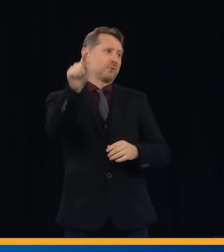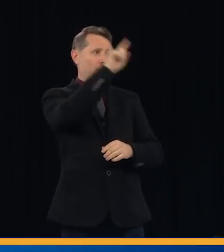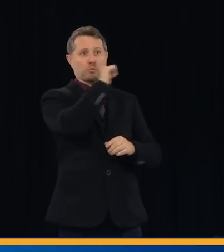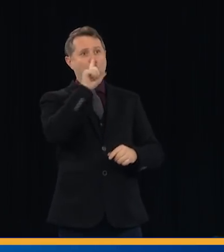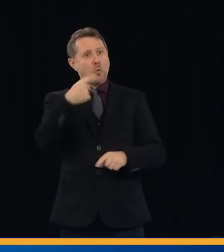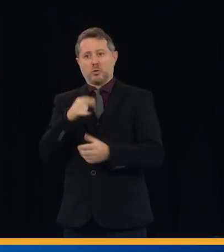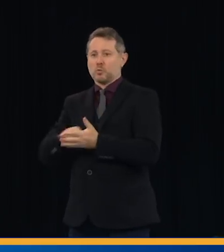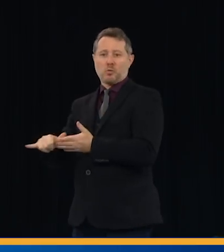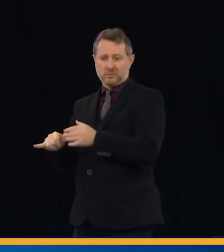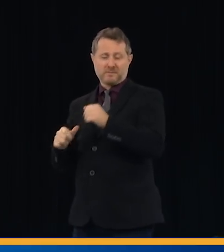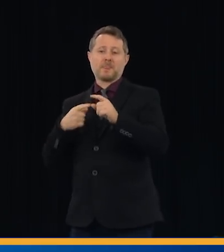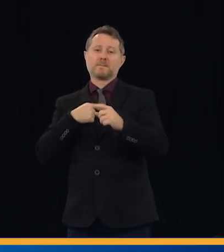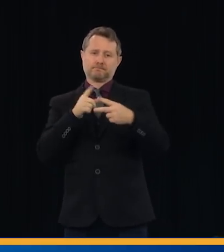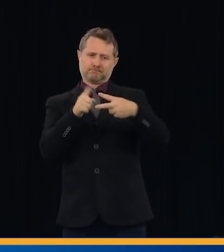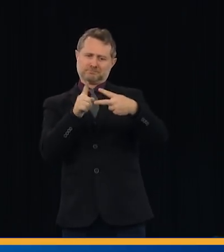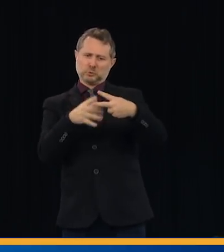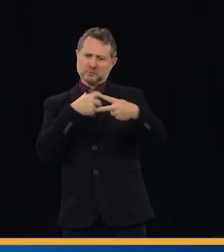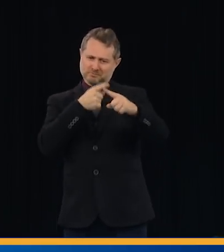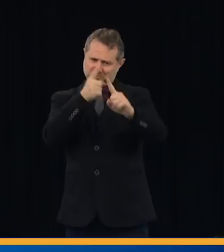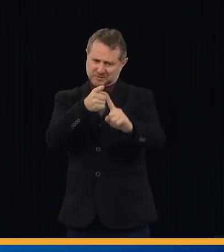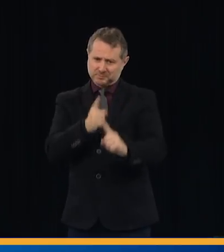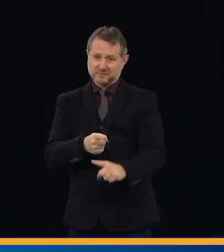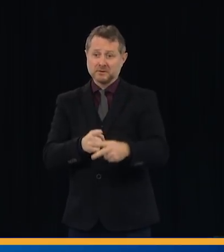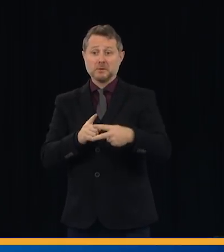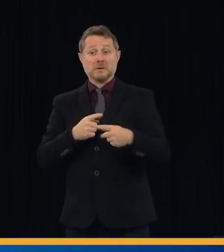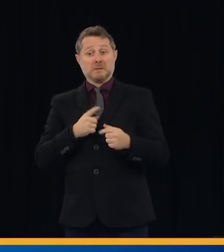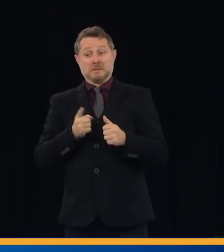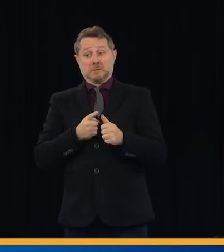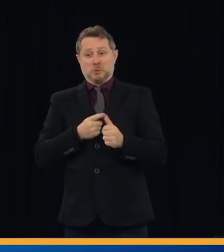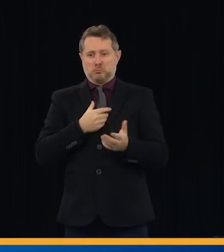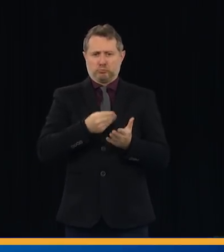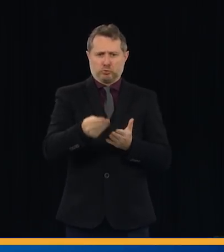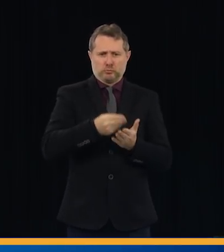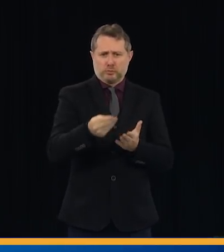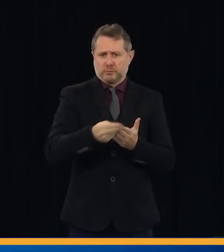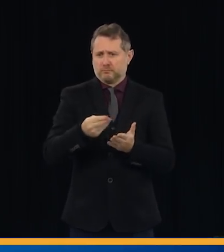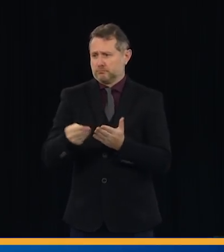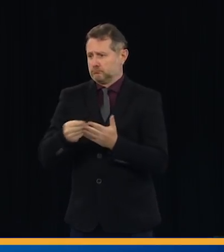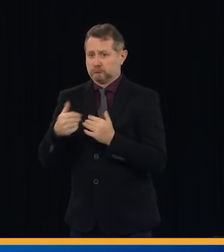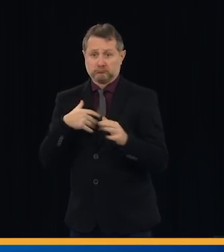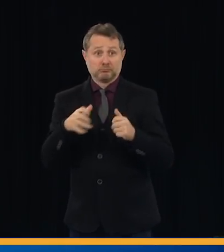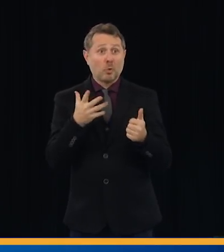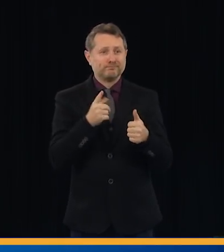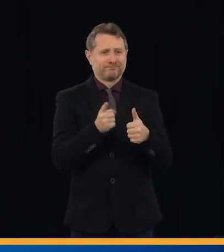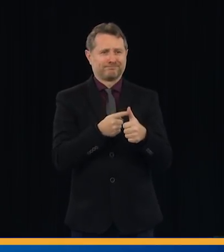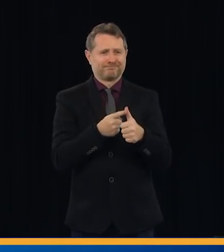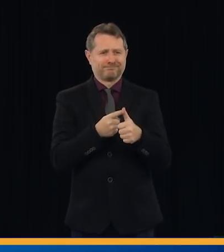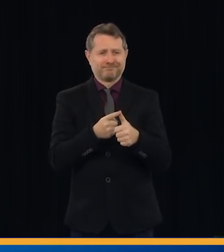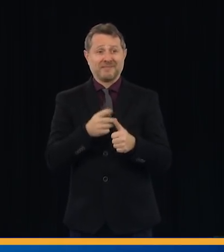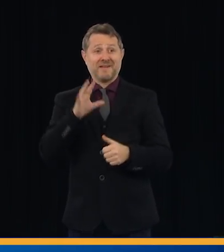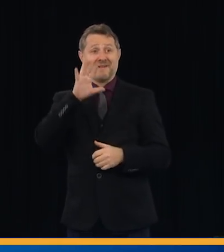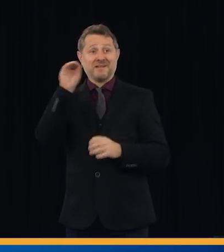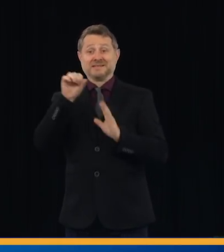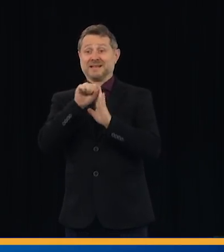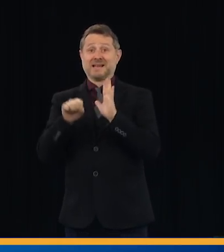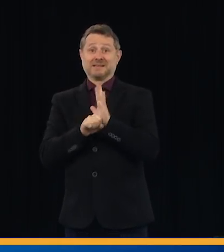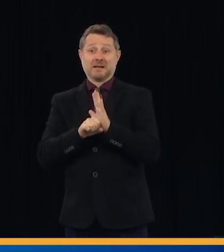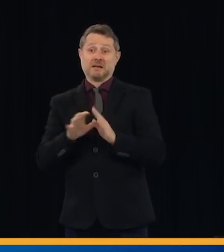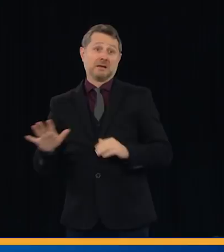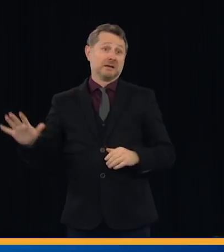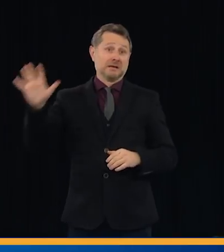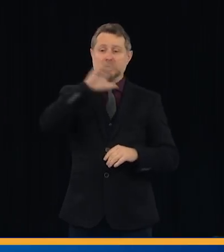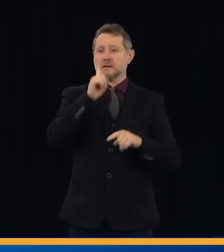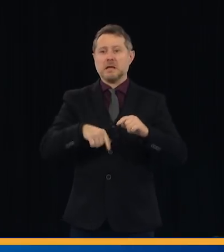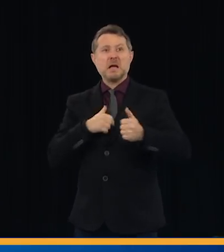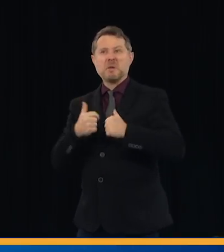specifically. On purchasing, you can't have a situation where 50 states are competing with each other